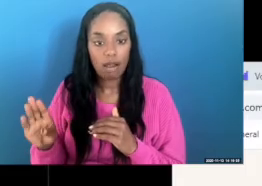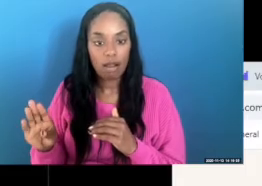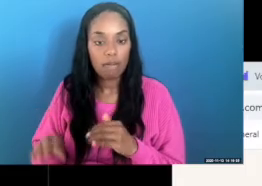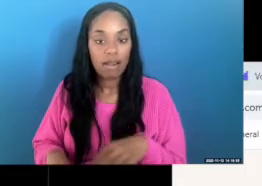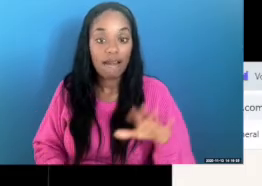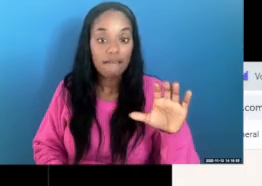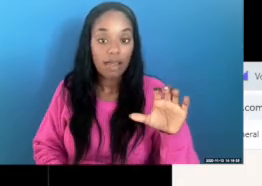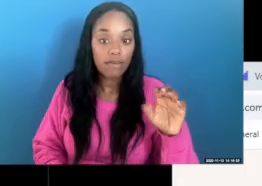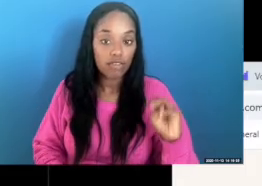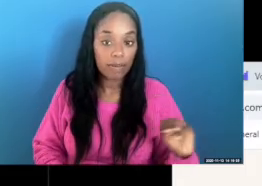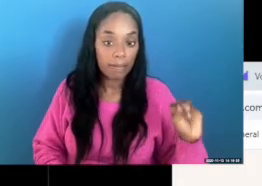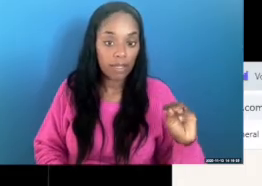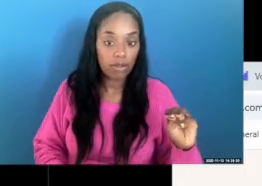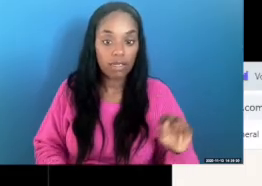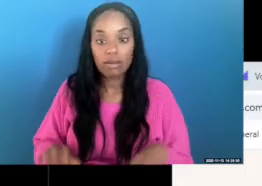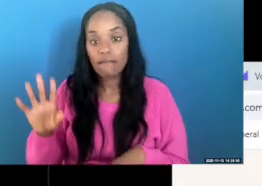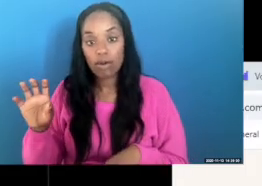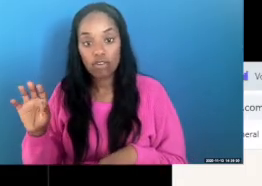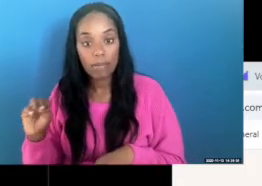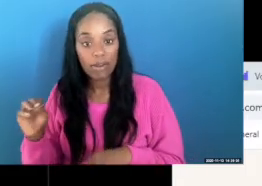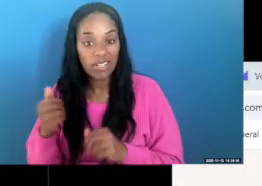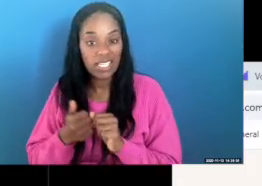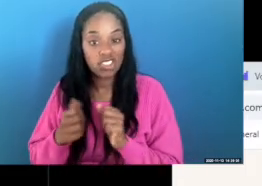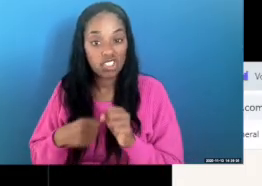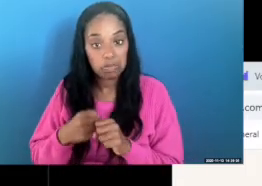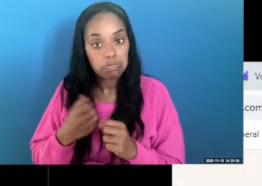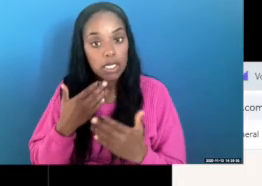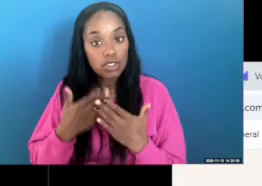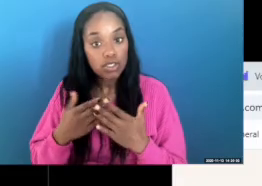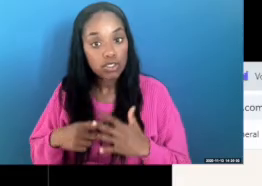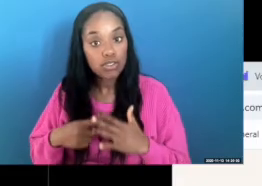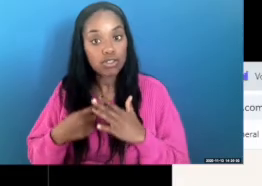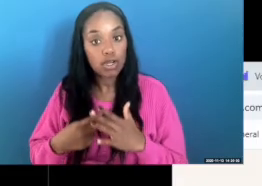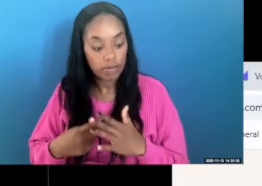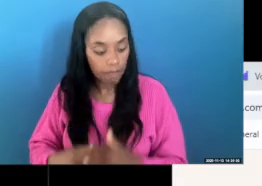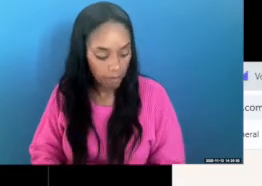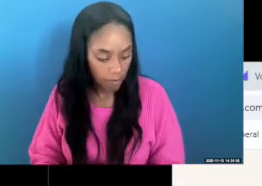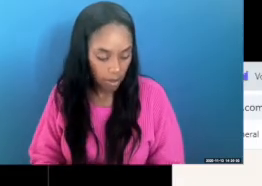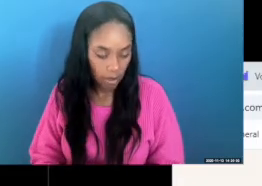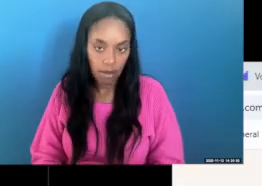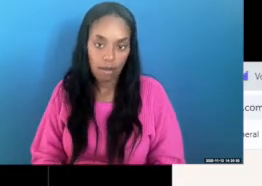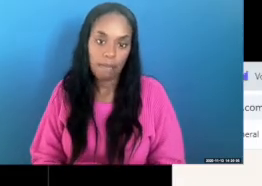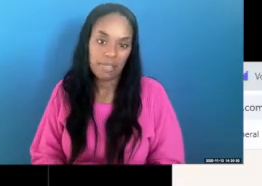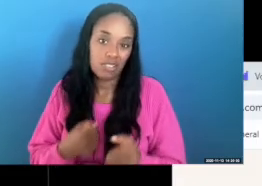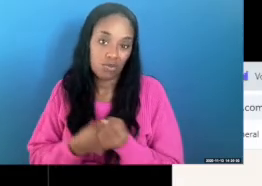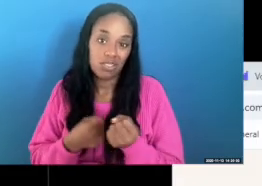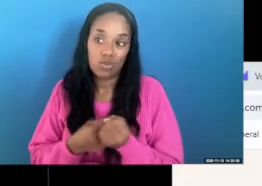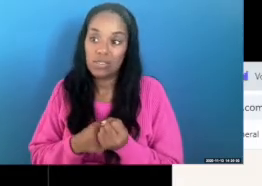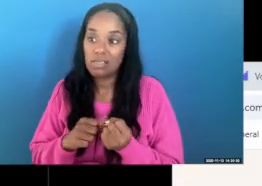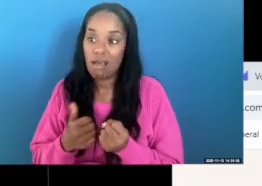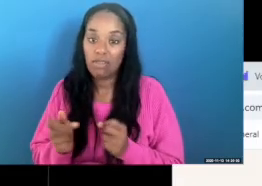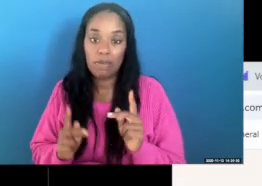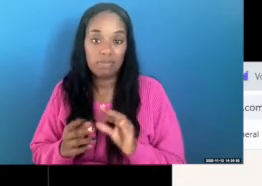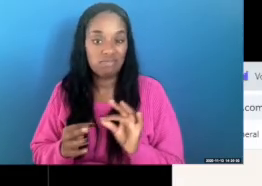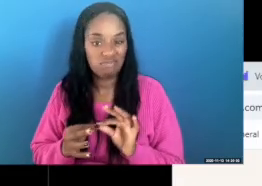would be stackable with other programs that aren't necessarily under the auspices of CARB, 500